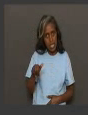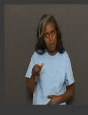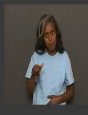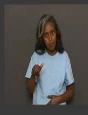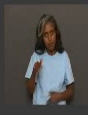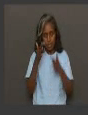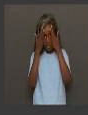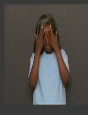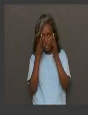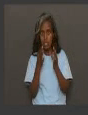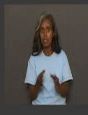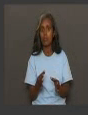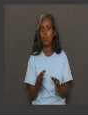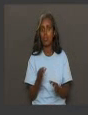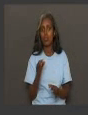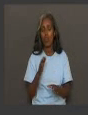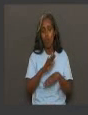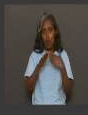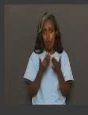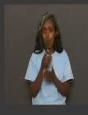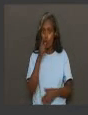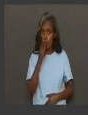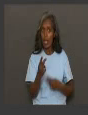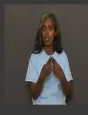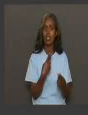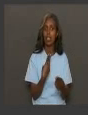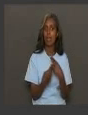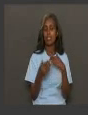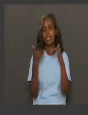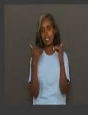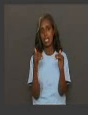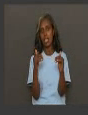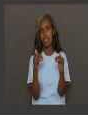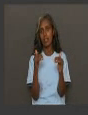the determinant of the old one times the scalar.